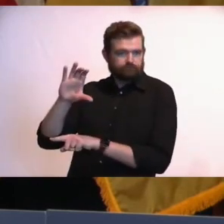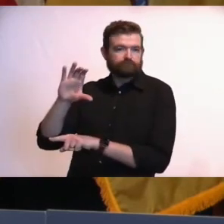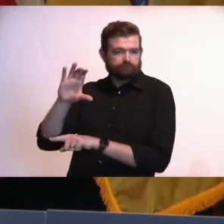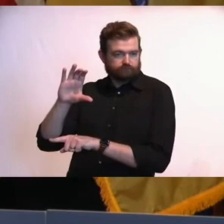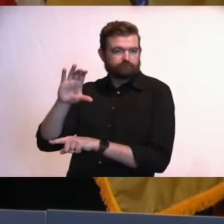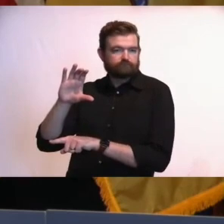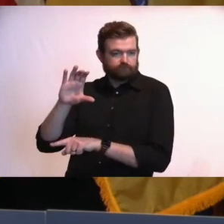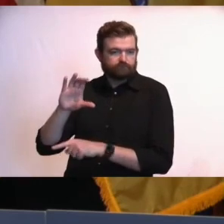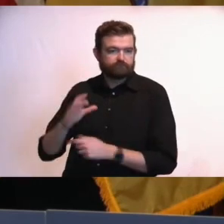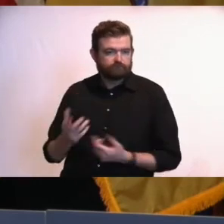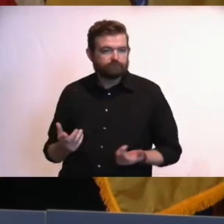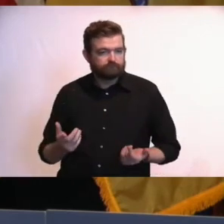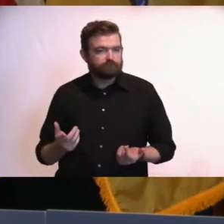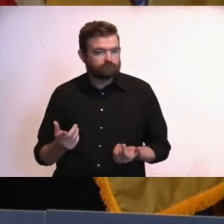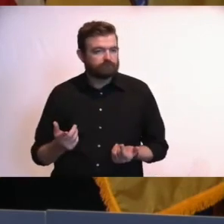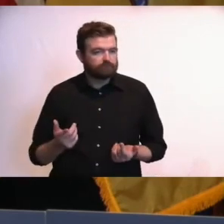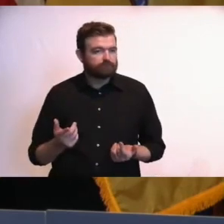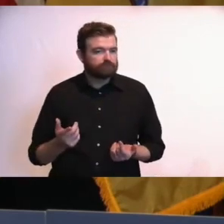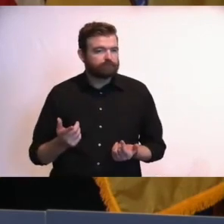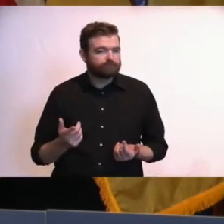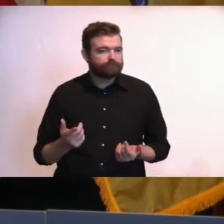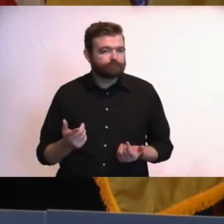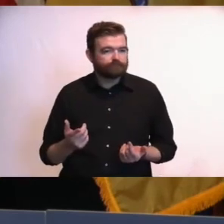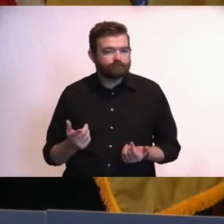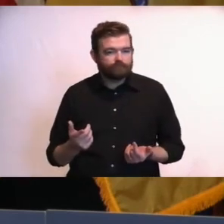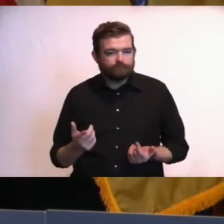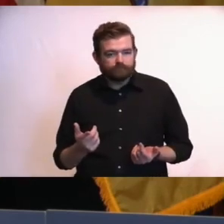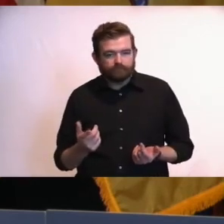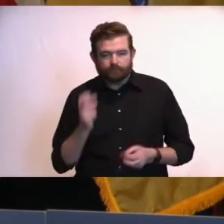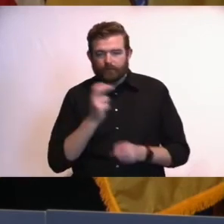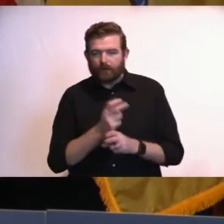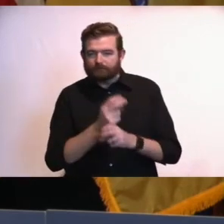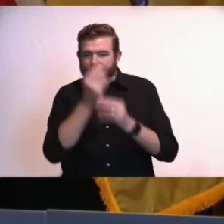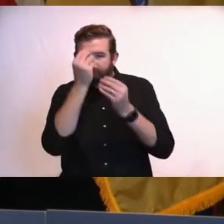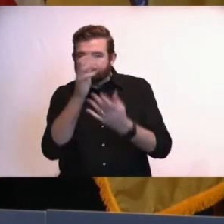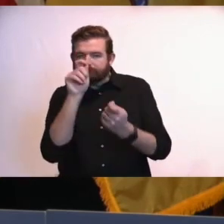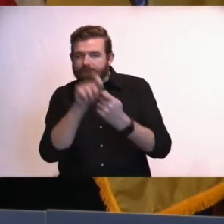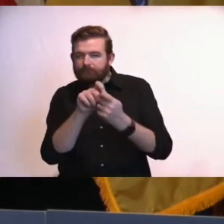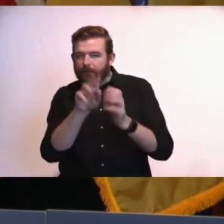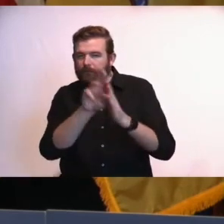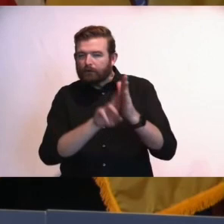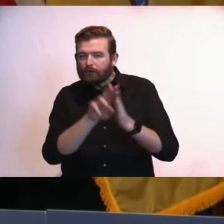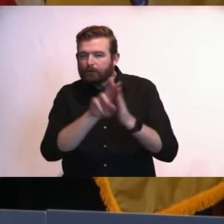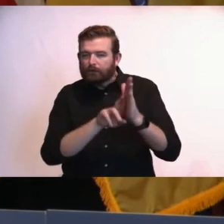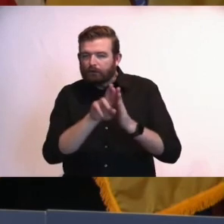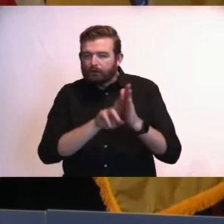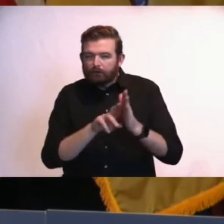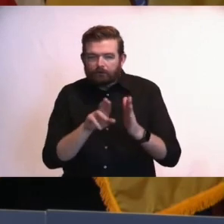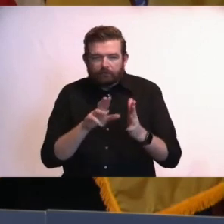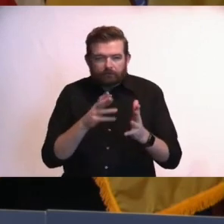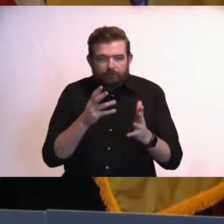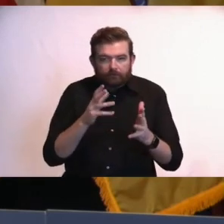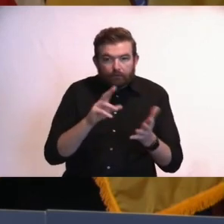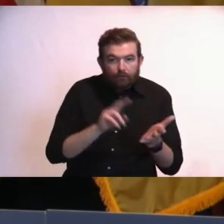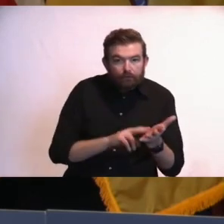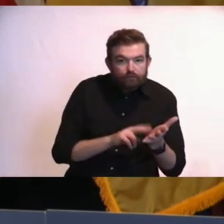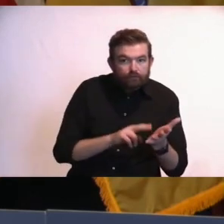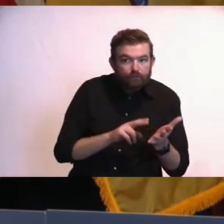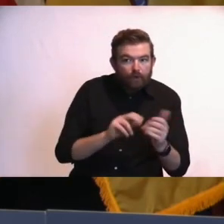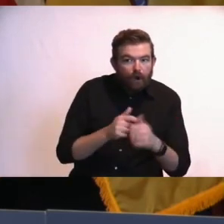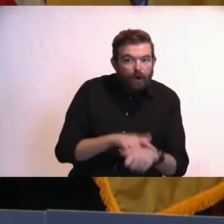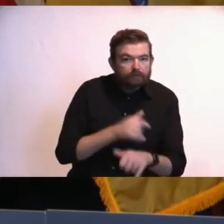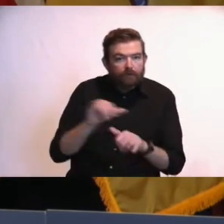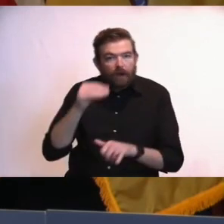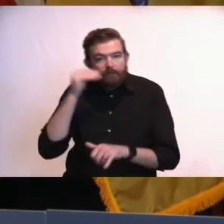of blanket say what the particular return to work involves, because it also depends on what kind of